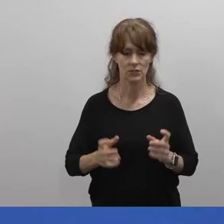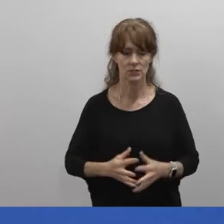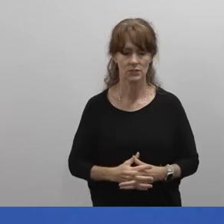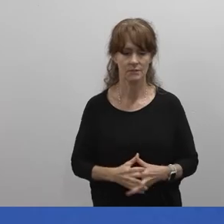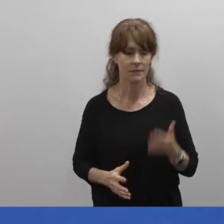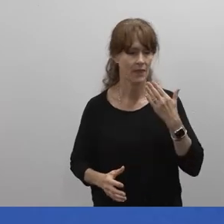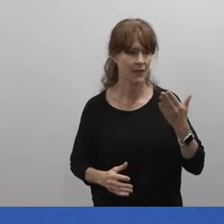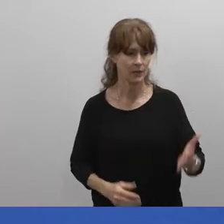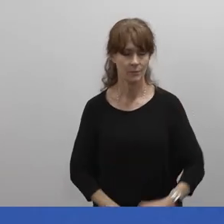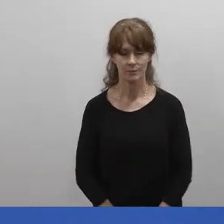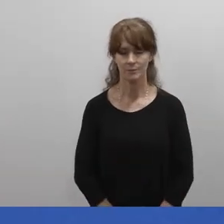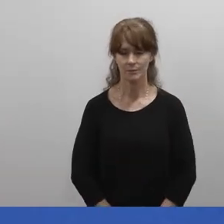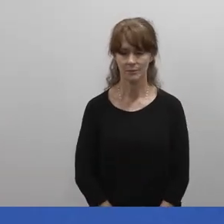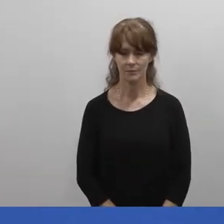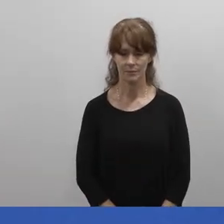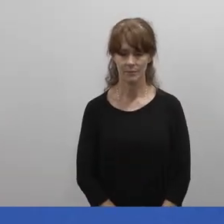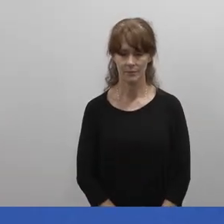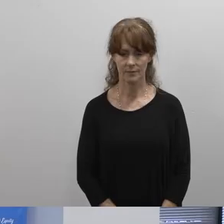thank you for that.